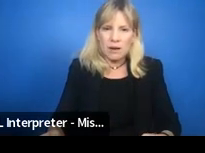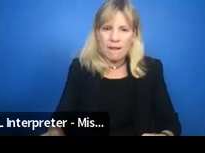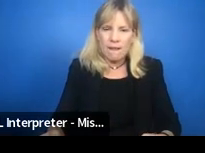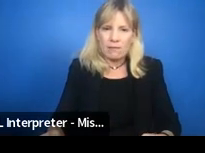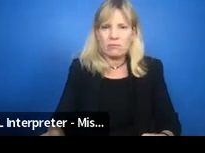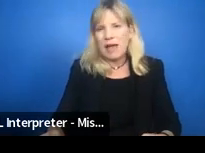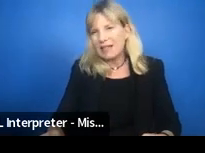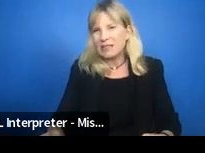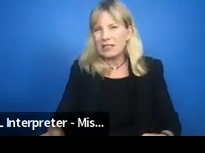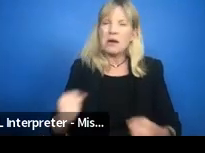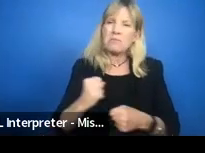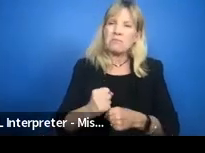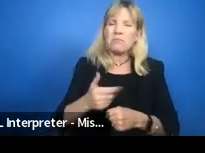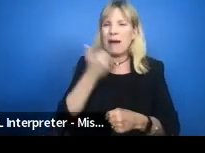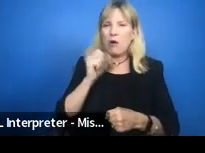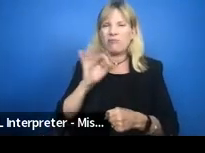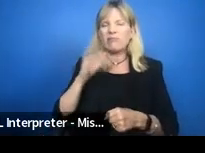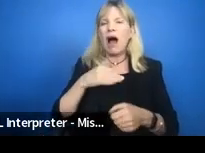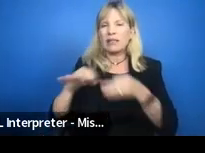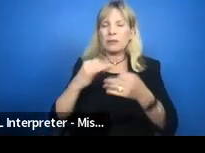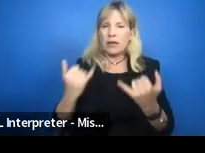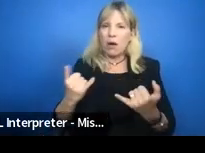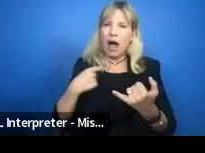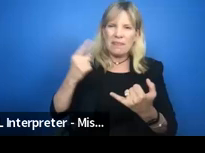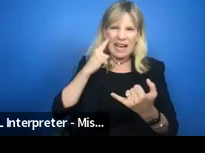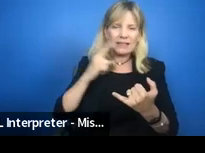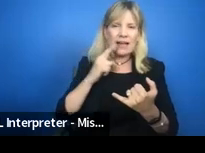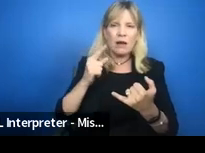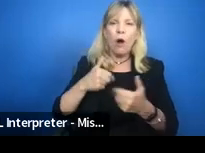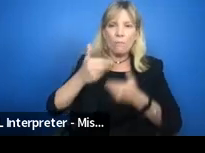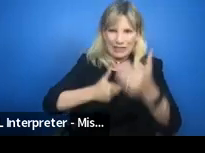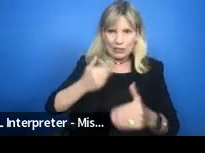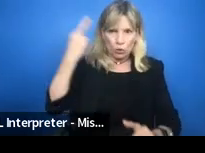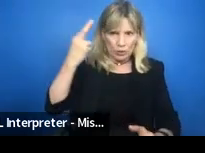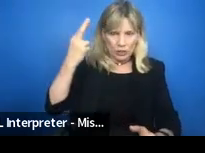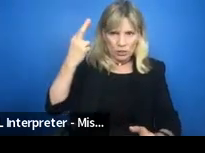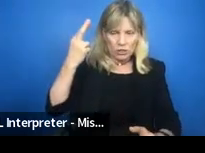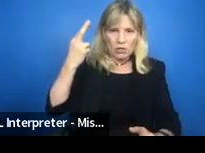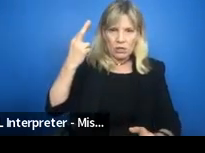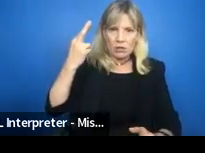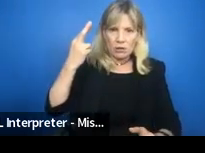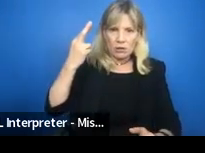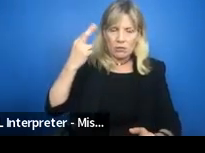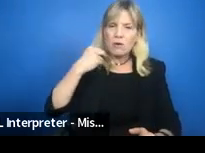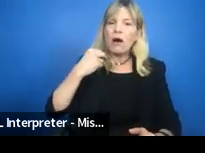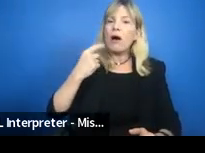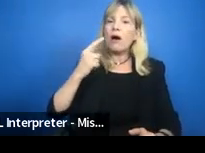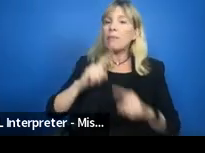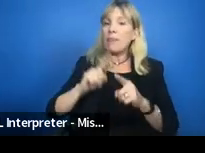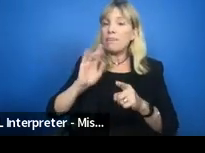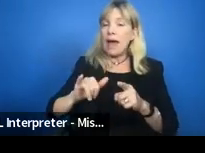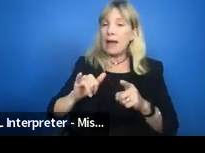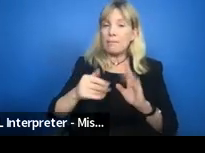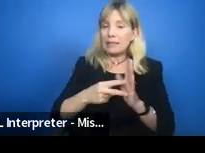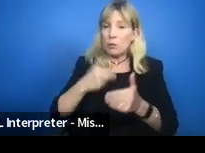Actually, it probably makes sense to define it now. So I think I've said procedural reasons for a minute here, but procedural